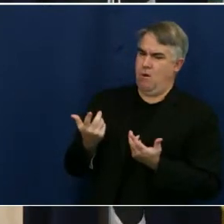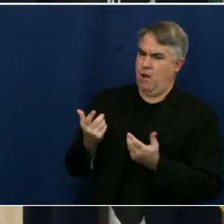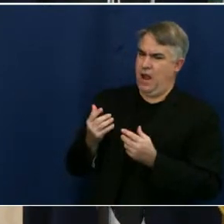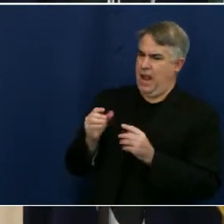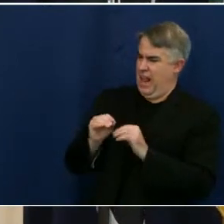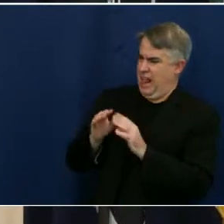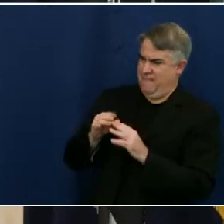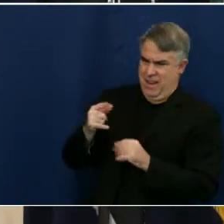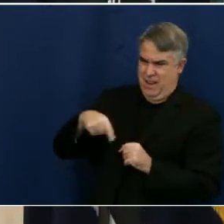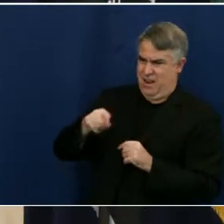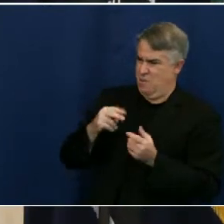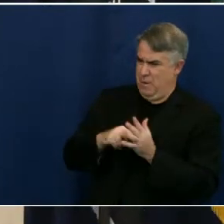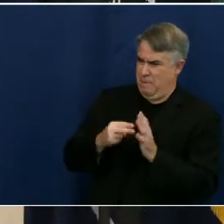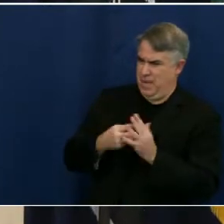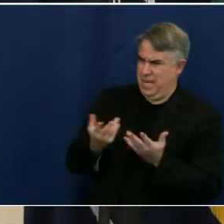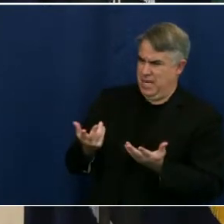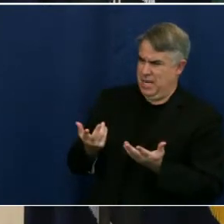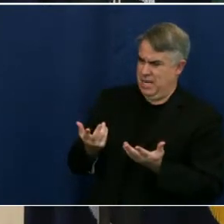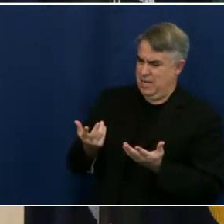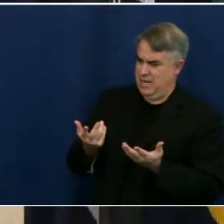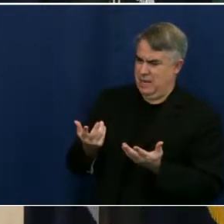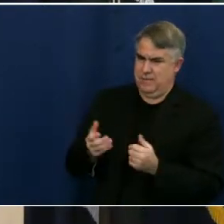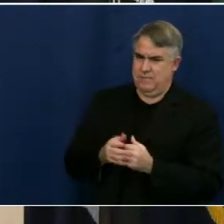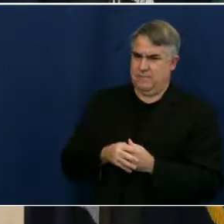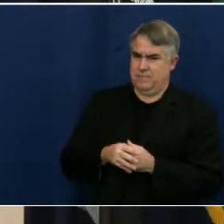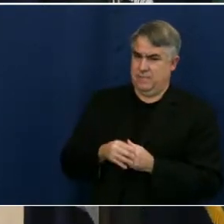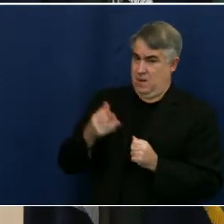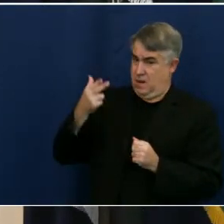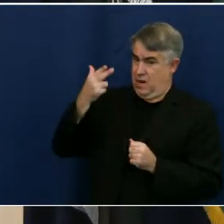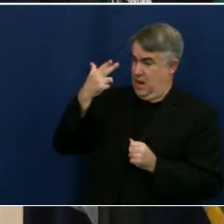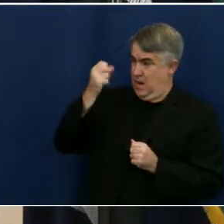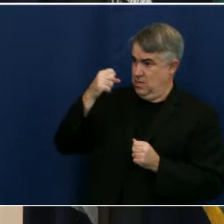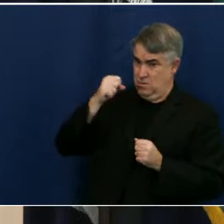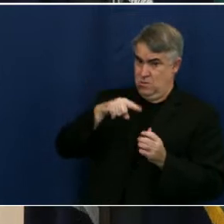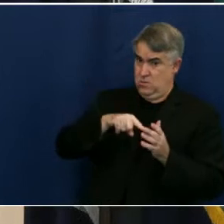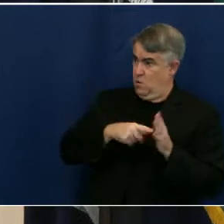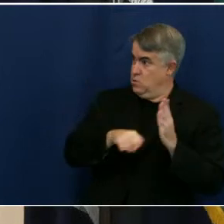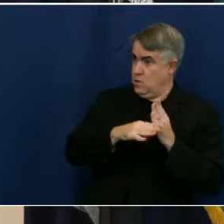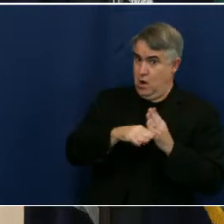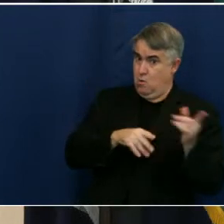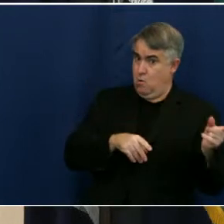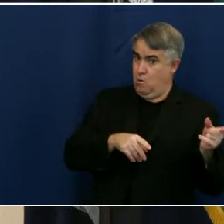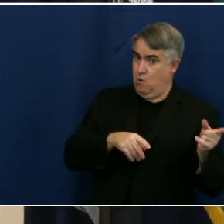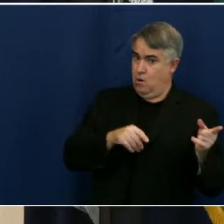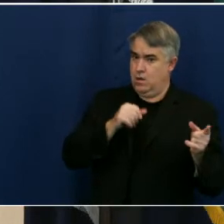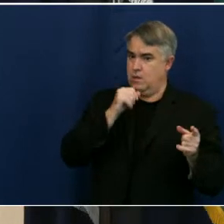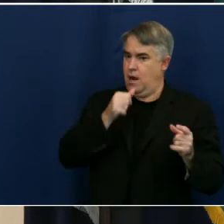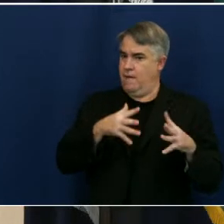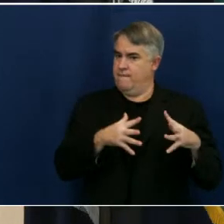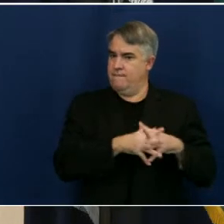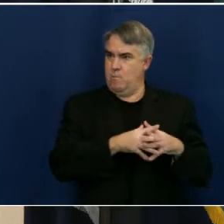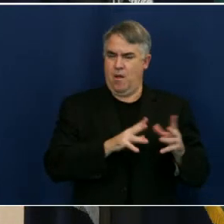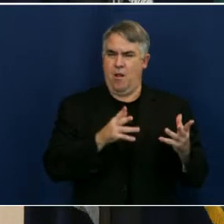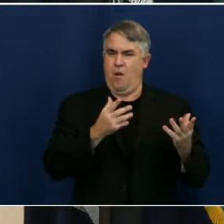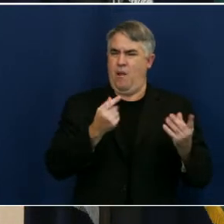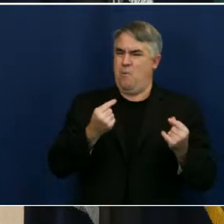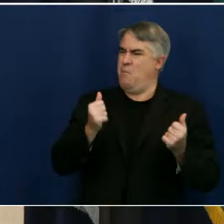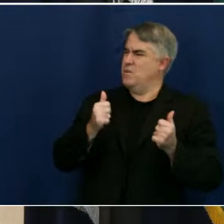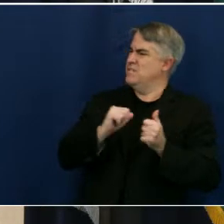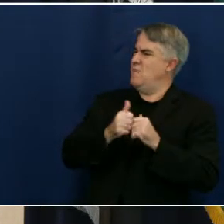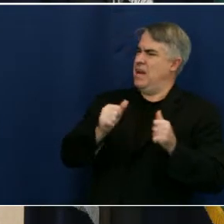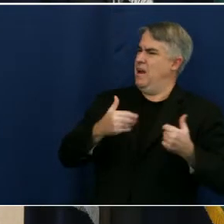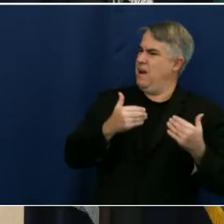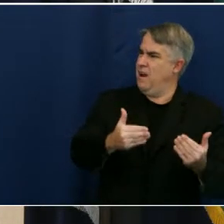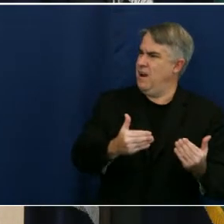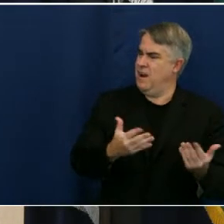of what that means? I mean, does that mean like high schools can restart playing soccer but not football, or how's that kind of spelled out? Yeah, if you